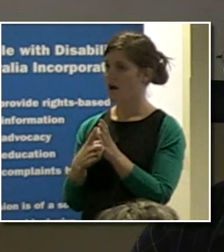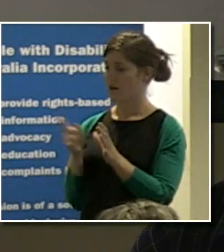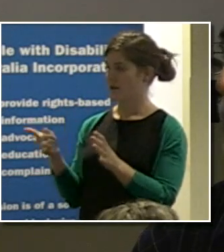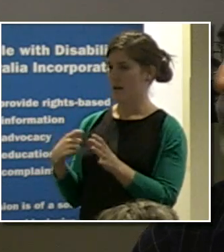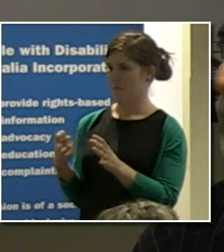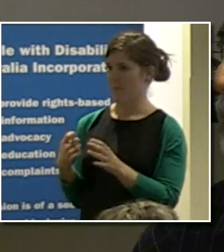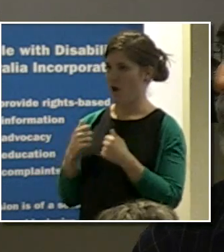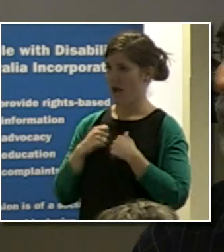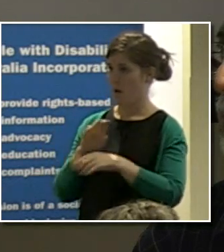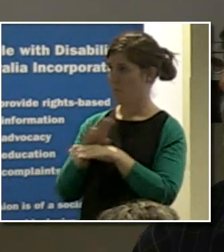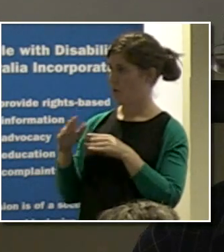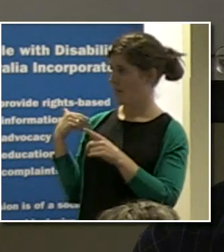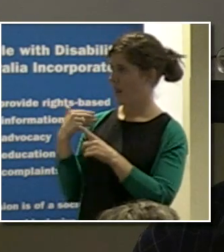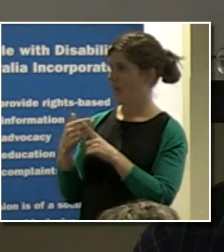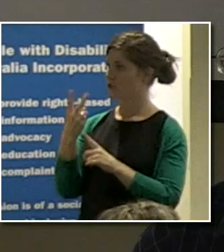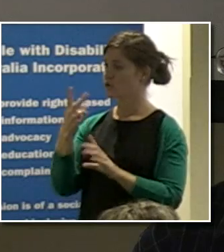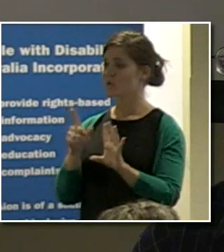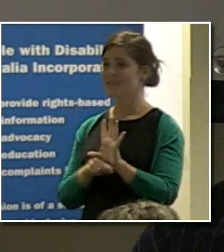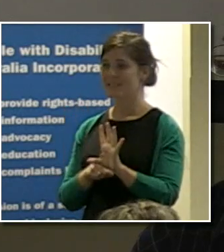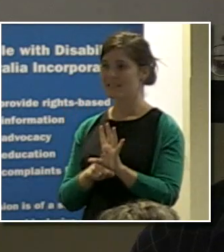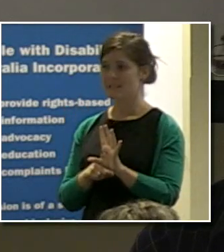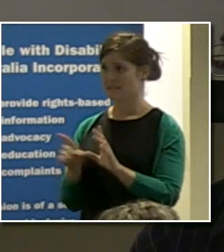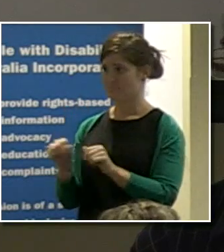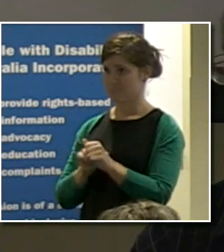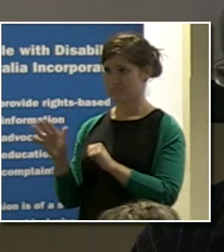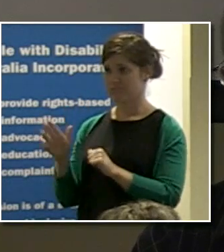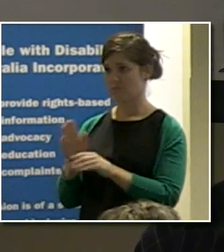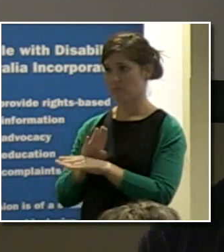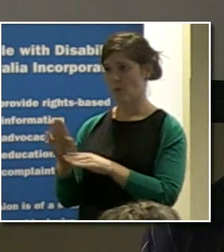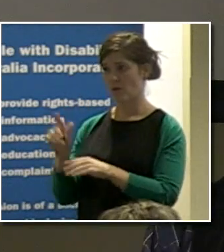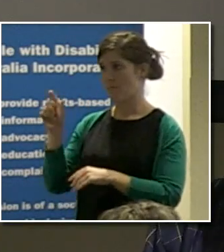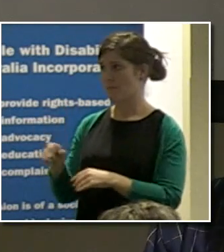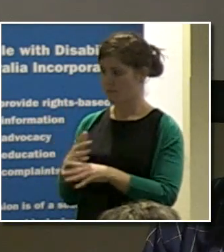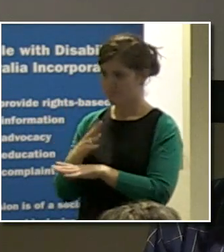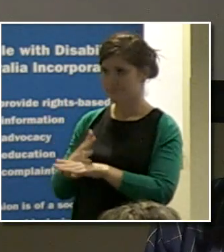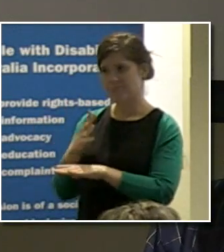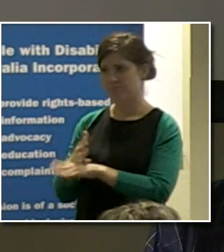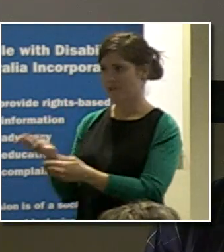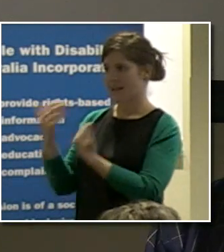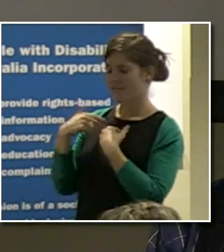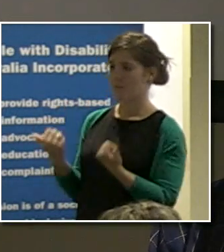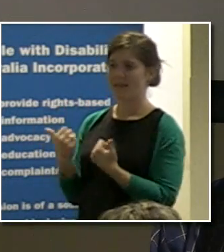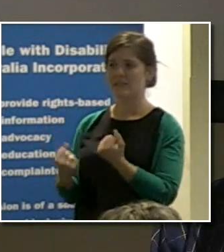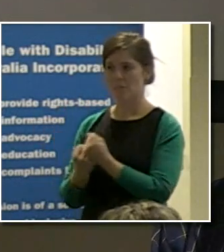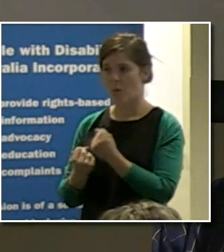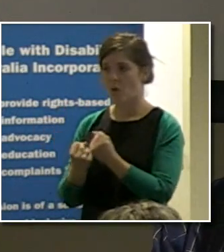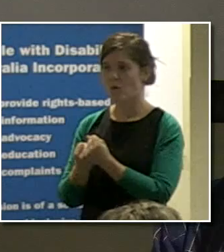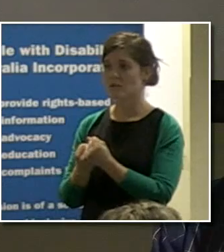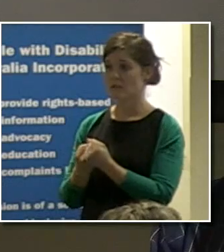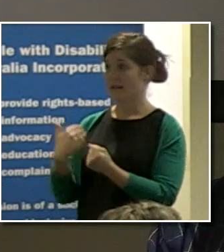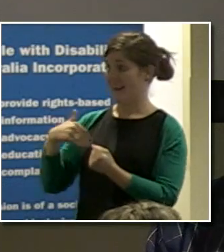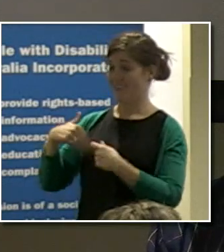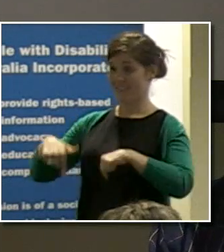of the board over the last 2 years and a high-performing member who's provided us with lots of support and is actually in Sydney, which